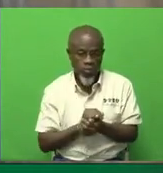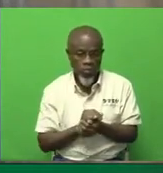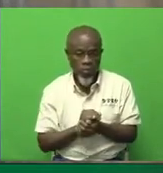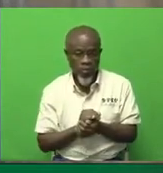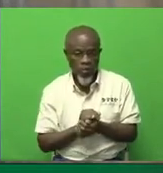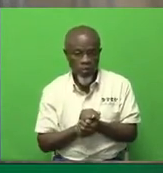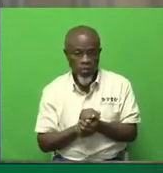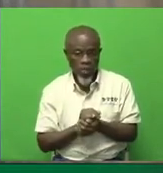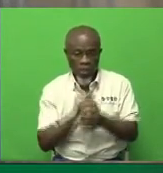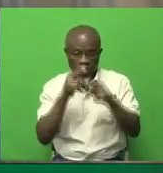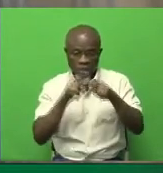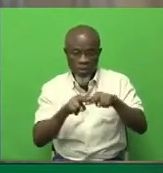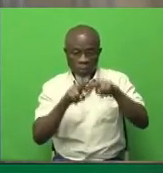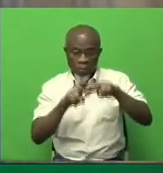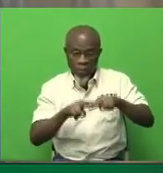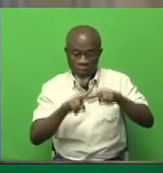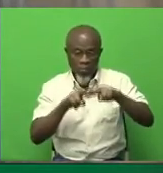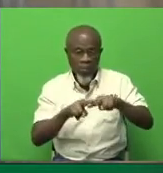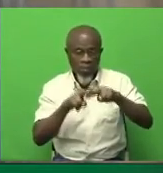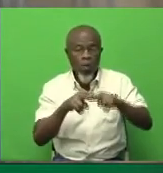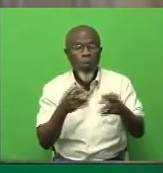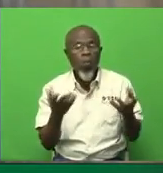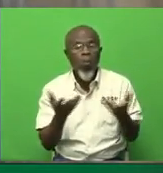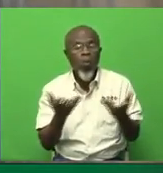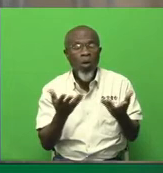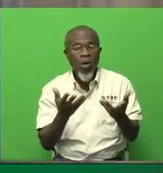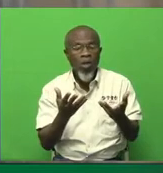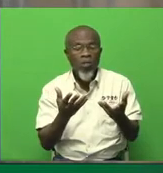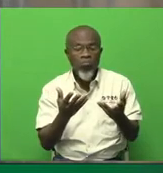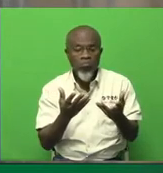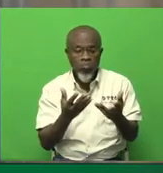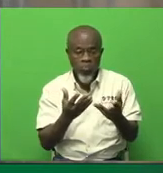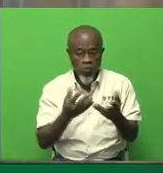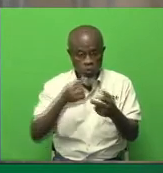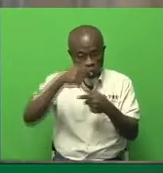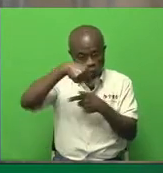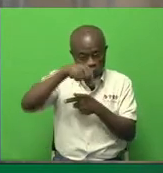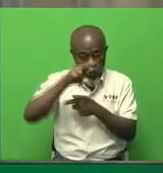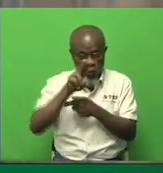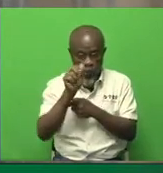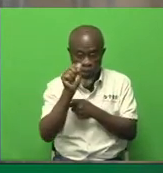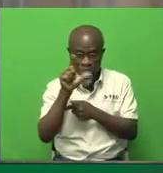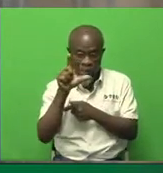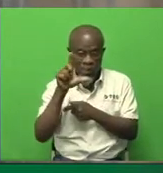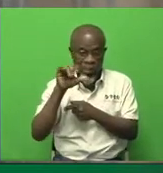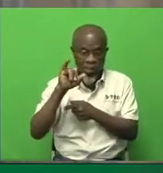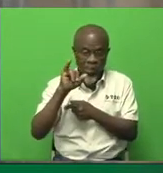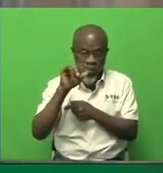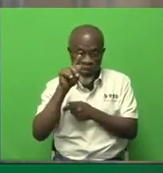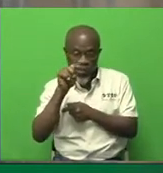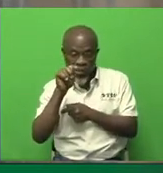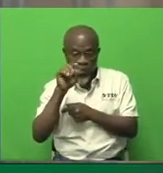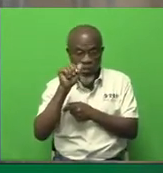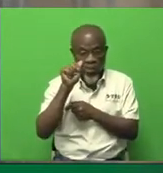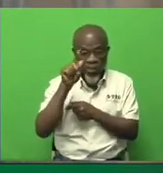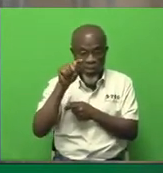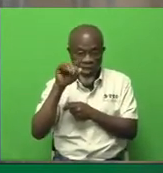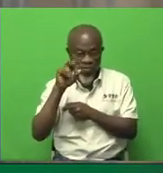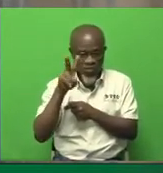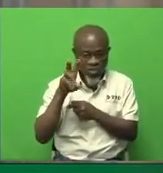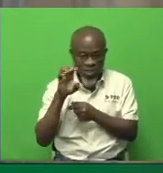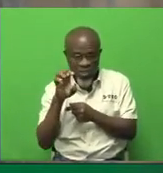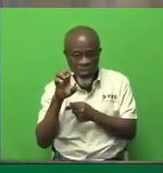guess what qualitative data to give its best Judgment of real economic activity